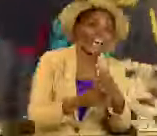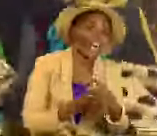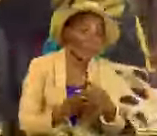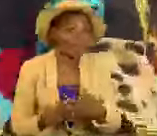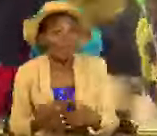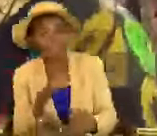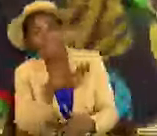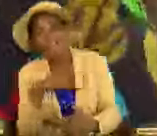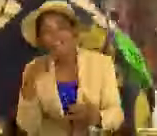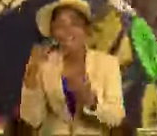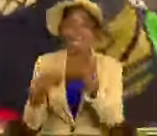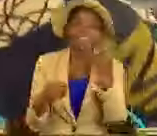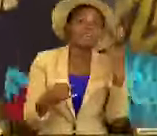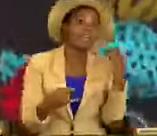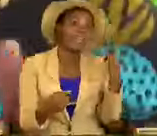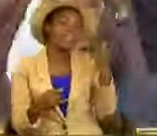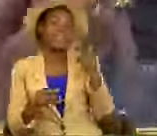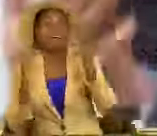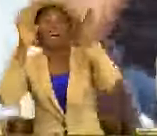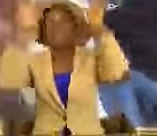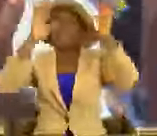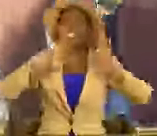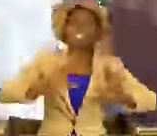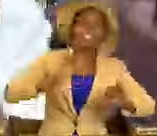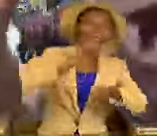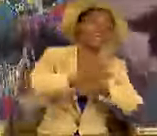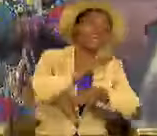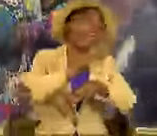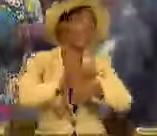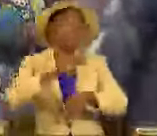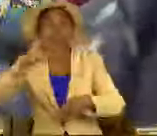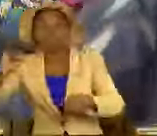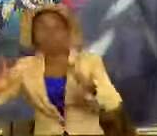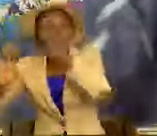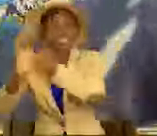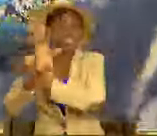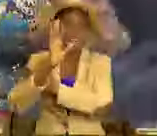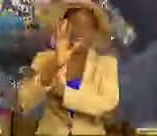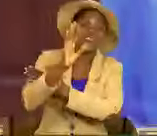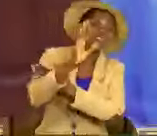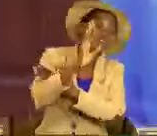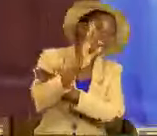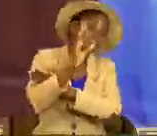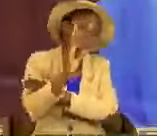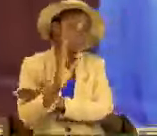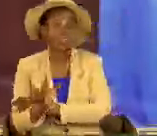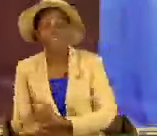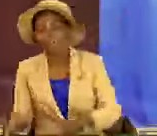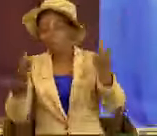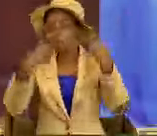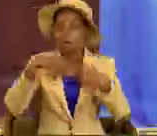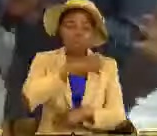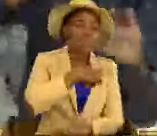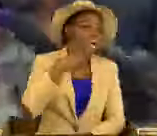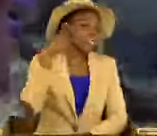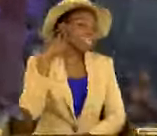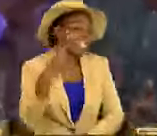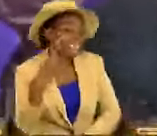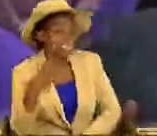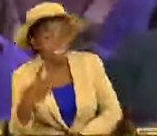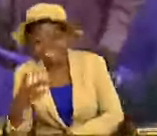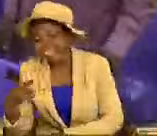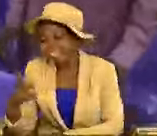is Al andega is aacle God